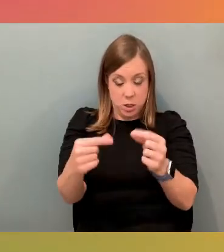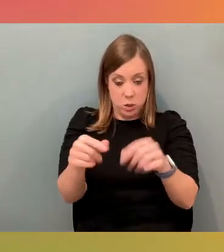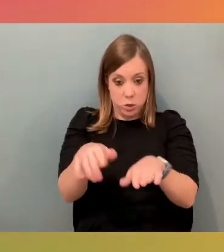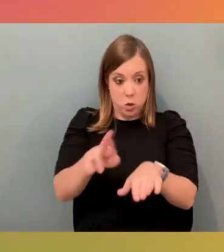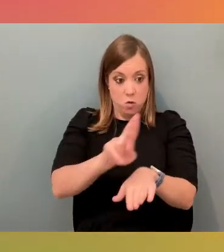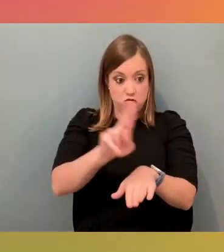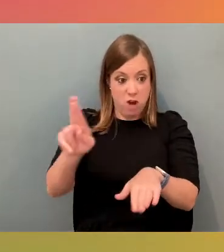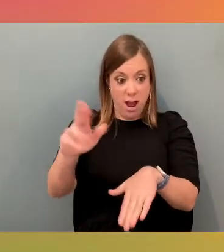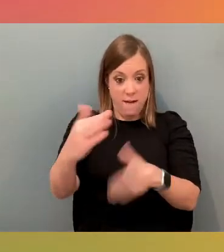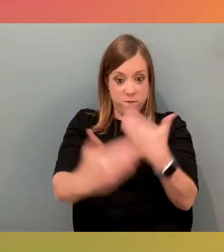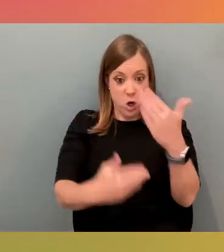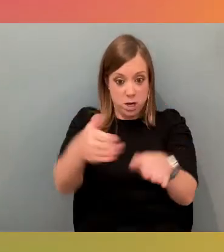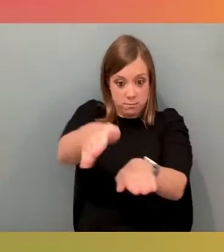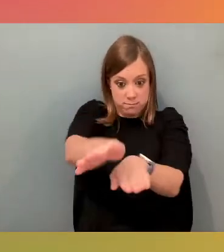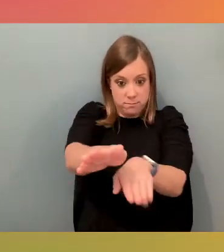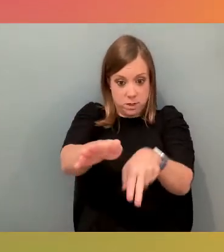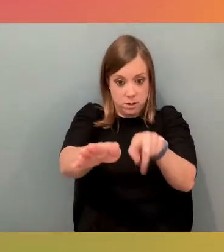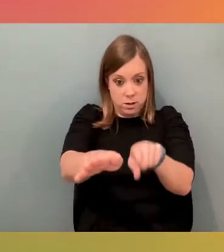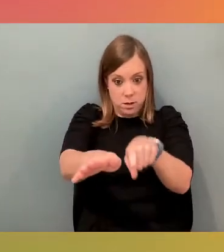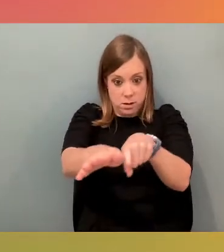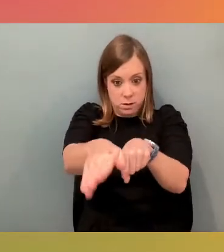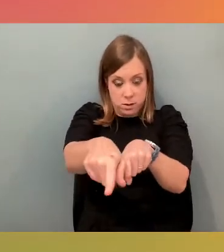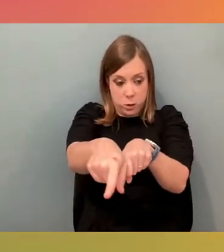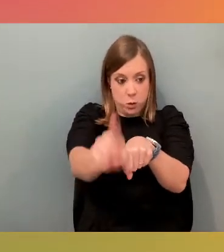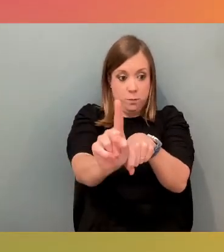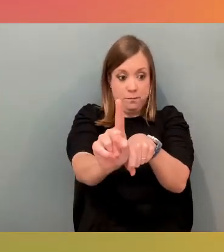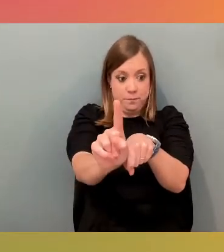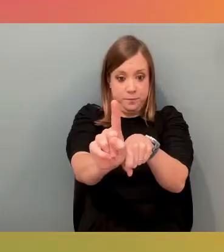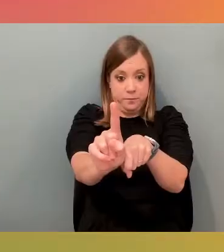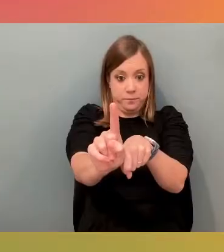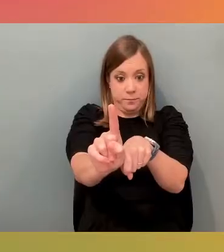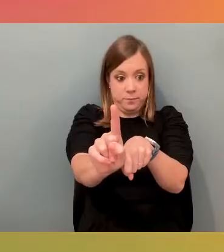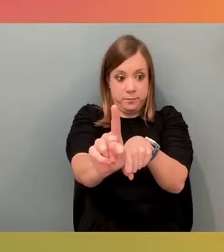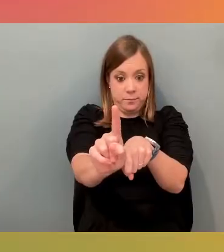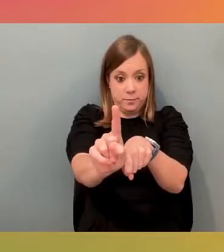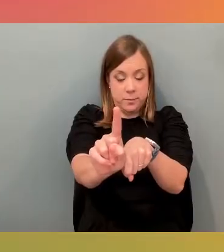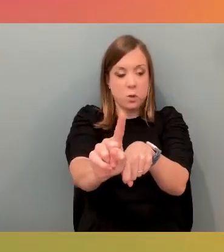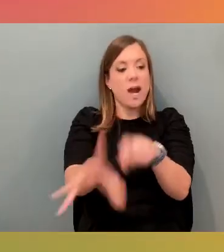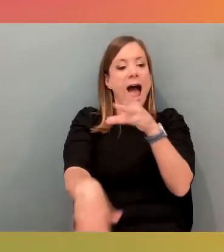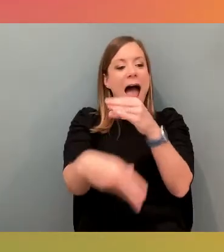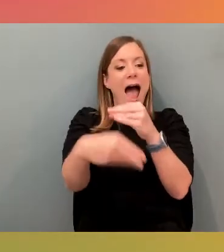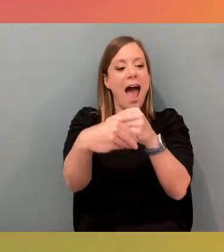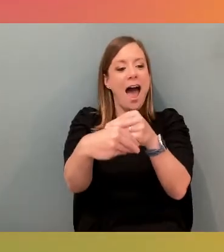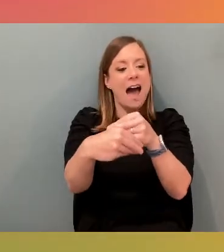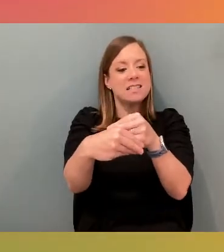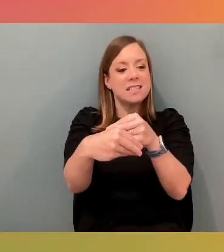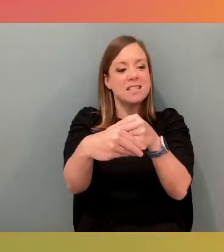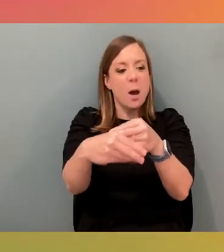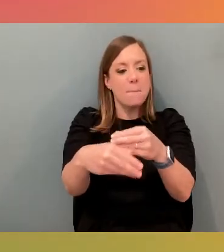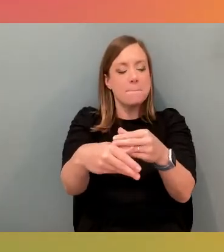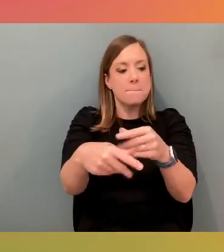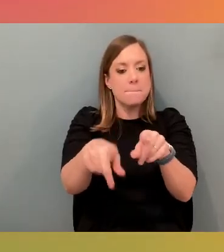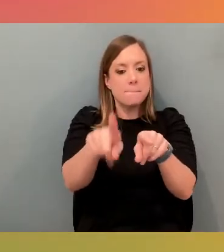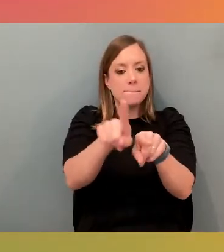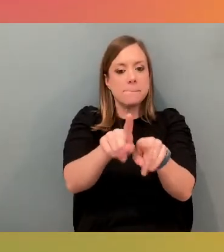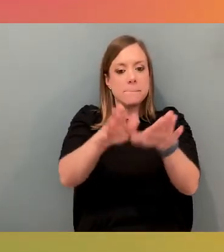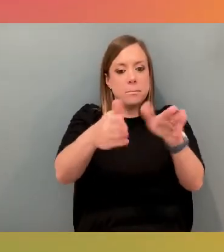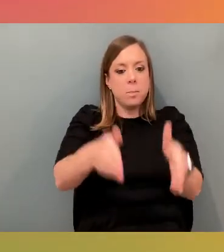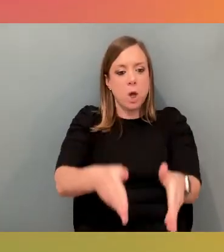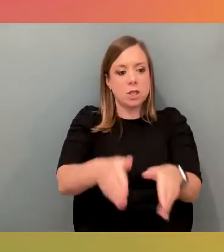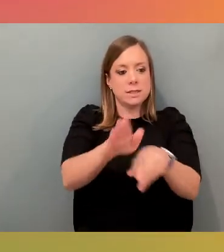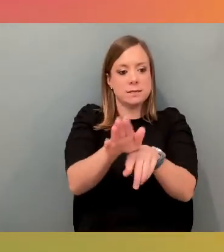to the sky, so single leg bridge. We're gonna add some pulses, really working that left glute here for 10,